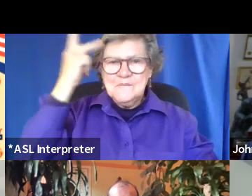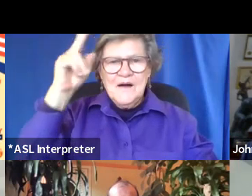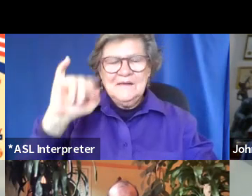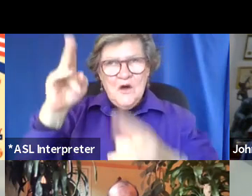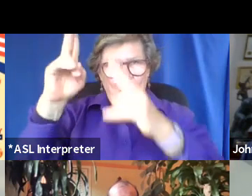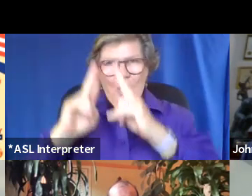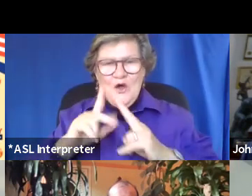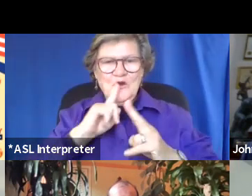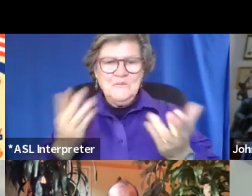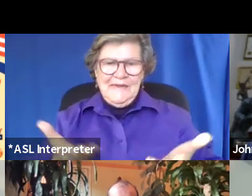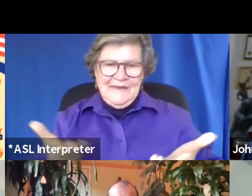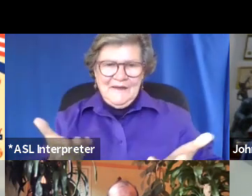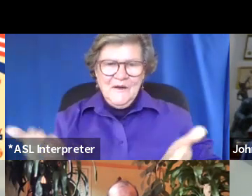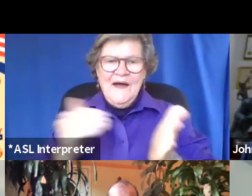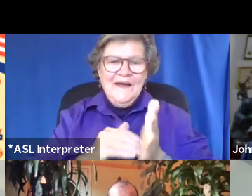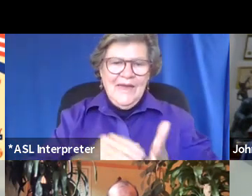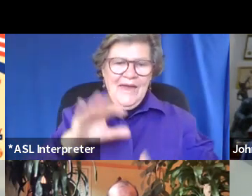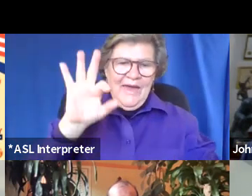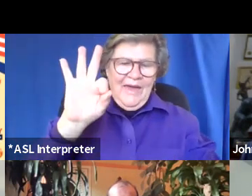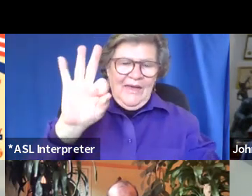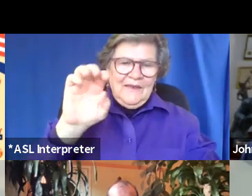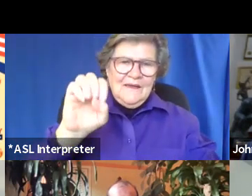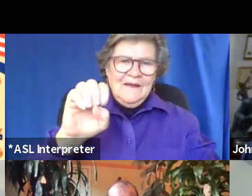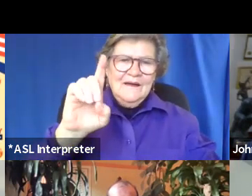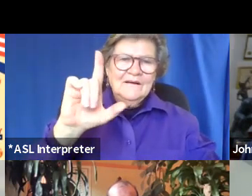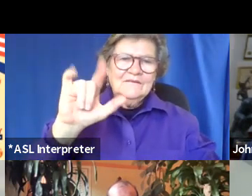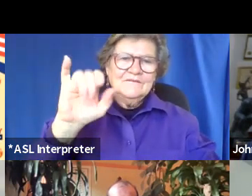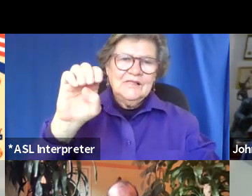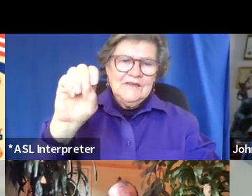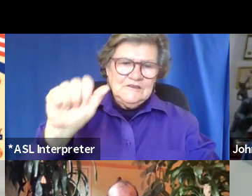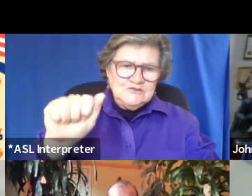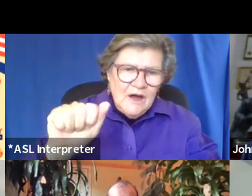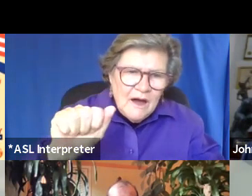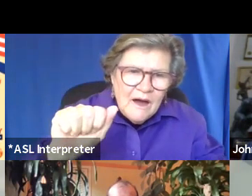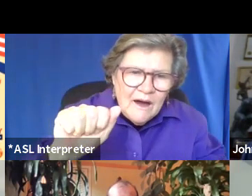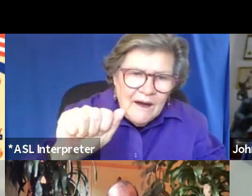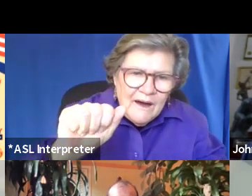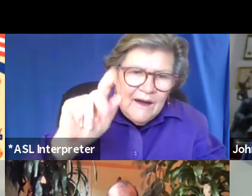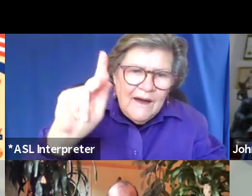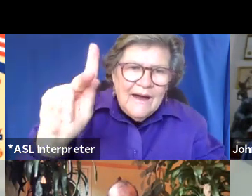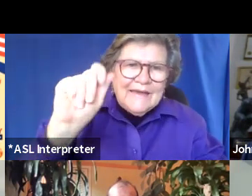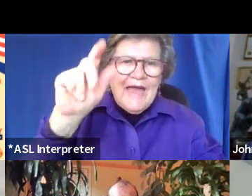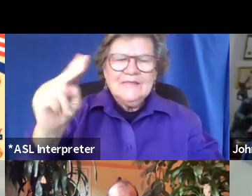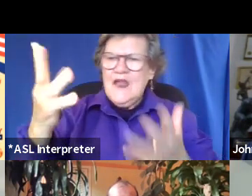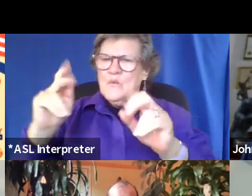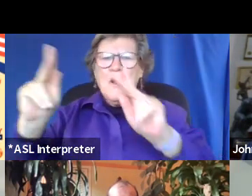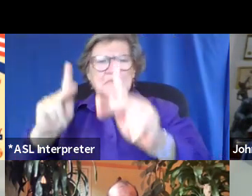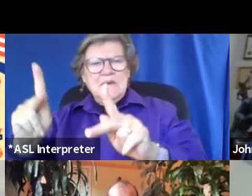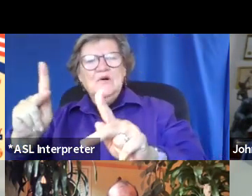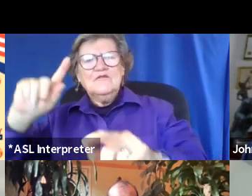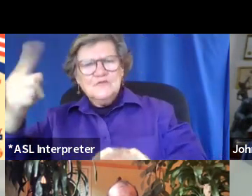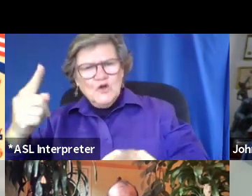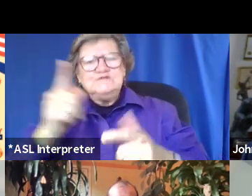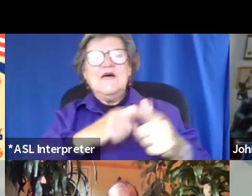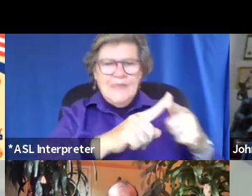be here. Again, Felicia Kalan here. I'm running to put people before politics, and I'm running to champion the needs of